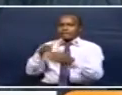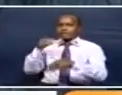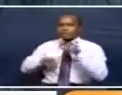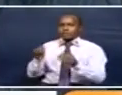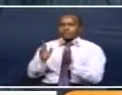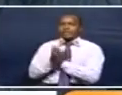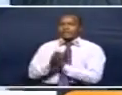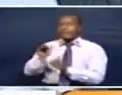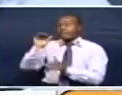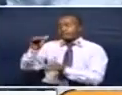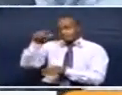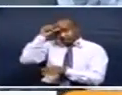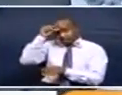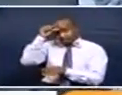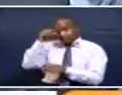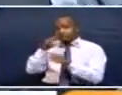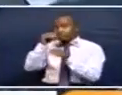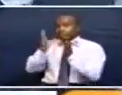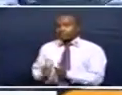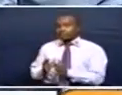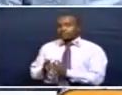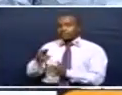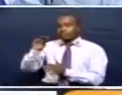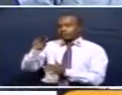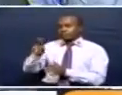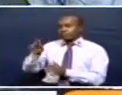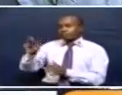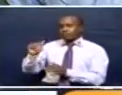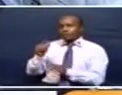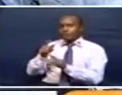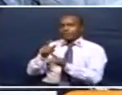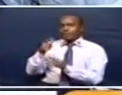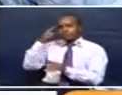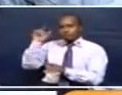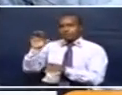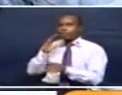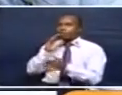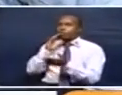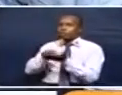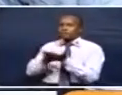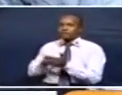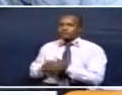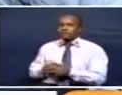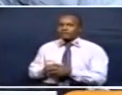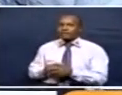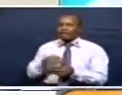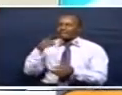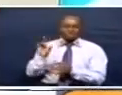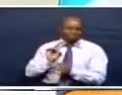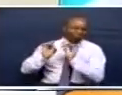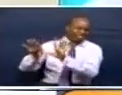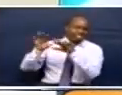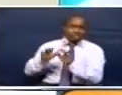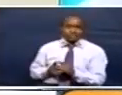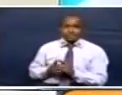asked the government spokesman, Alfred Mutua, for your comment after that. And you dismissed him. He said, the junior senator from Illinois, blah, blah,